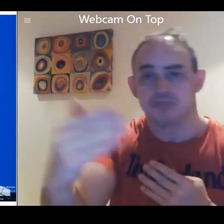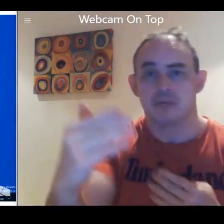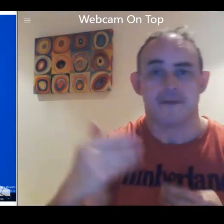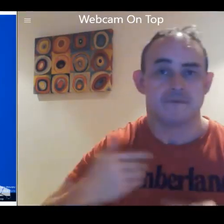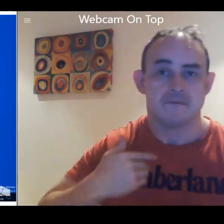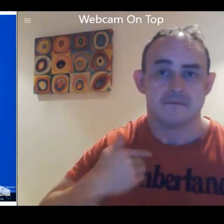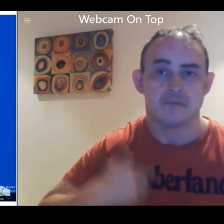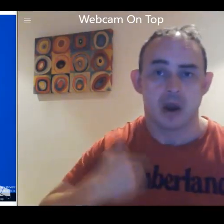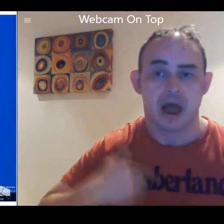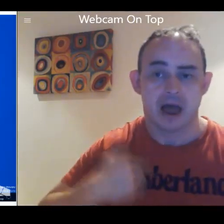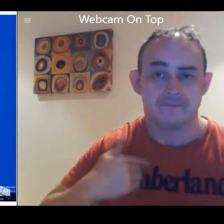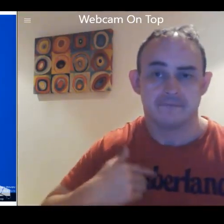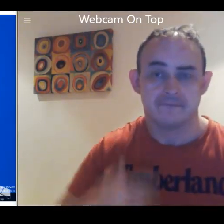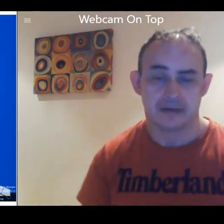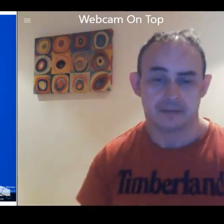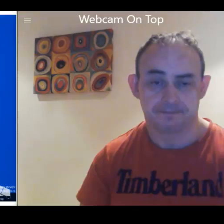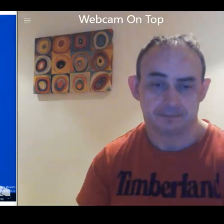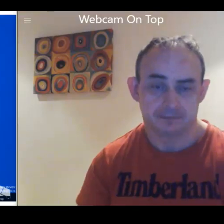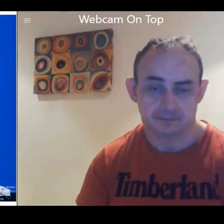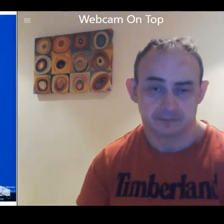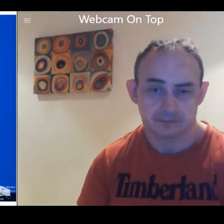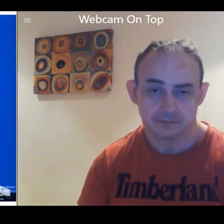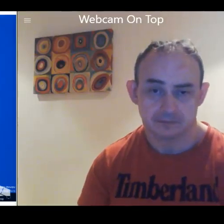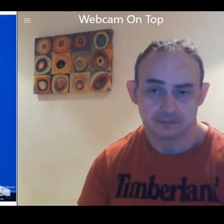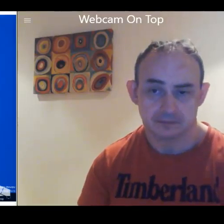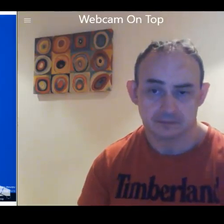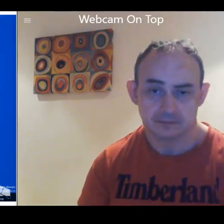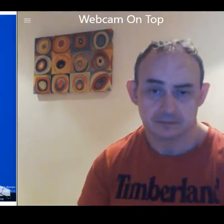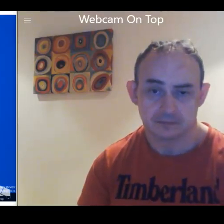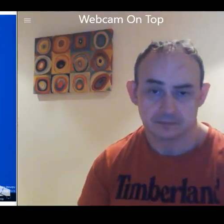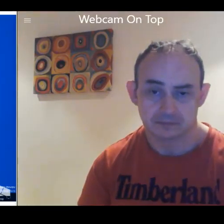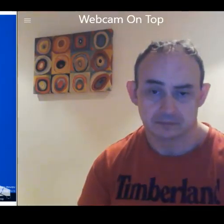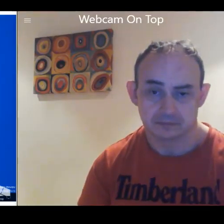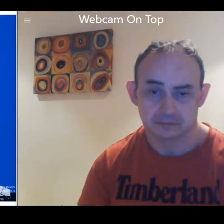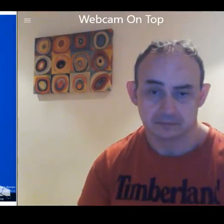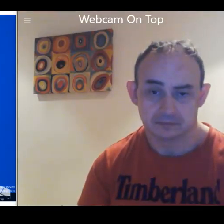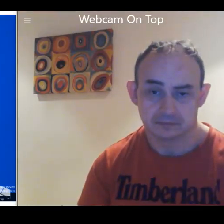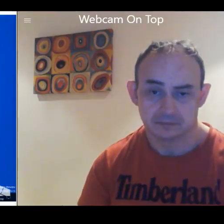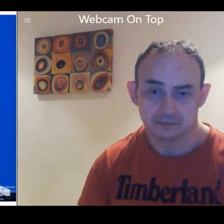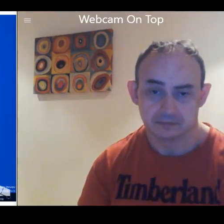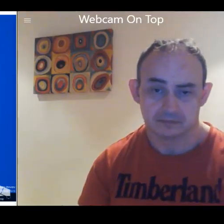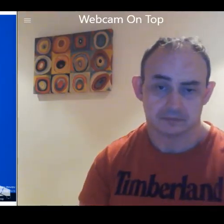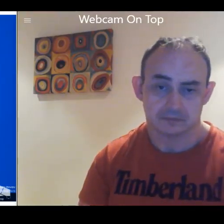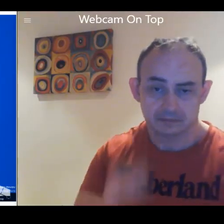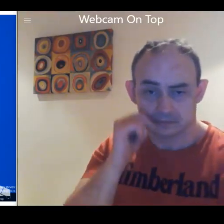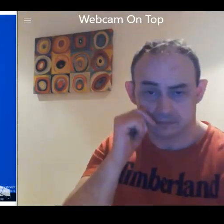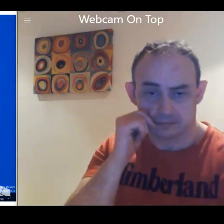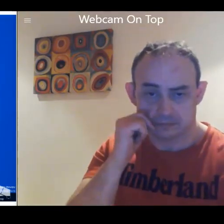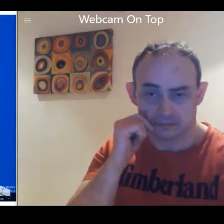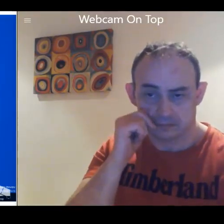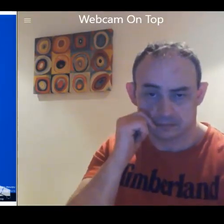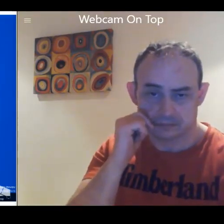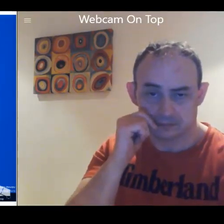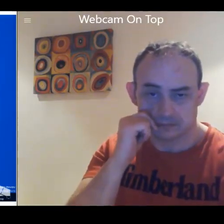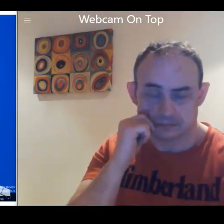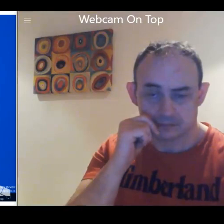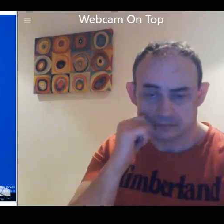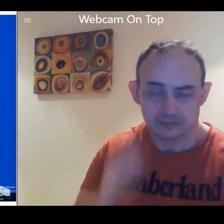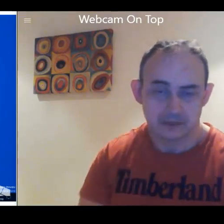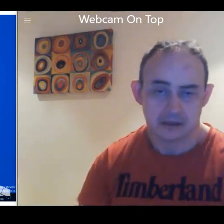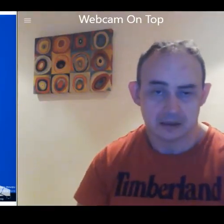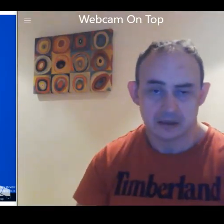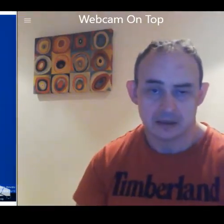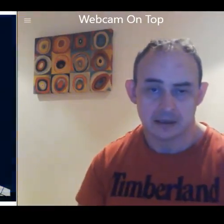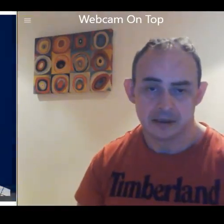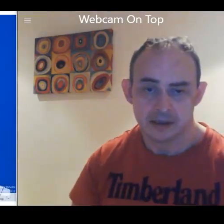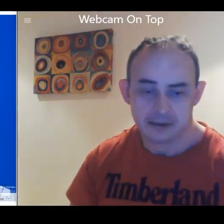you have a bunch of different tiles that you just want to get rid of all at once, you can just go, I am done with this group, unpin from Start. Very nice